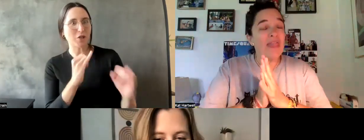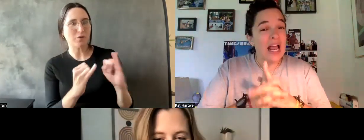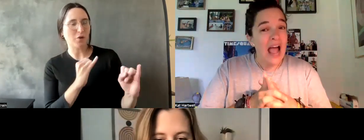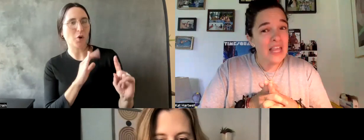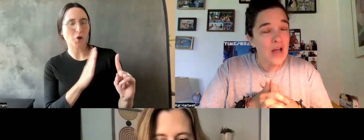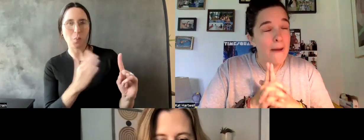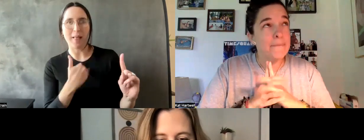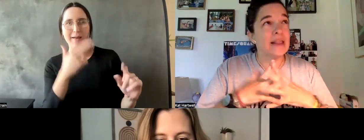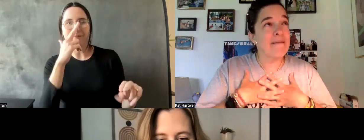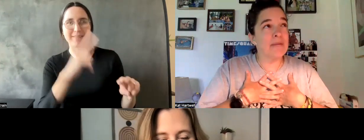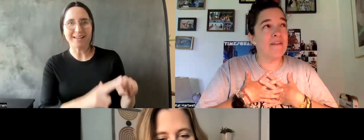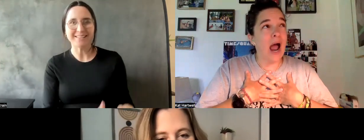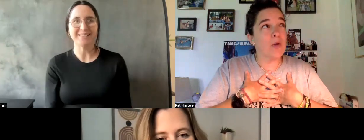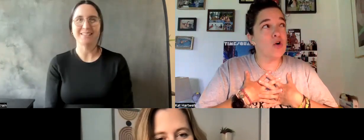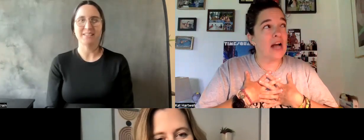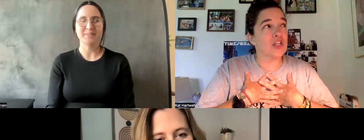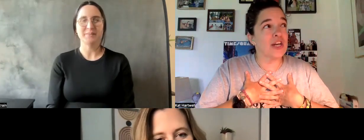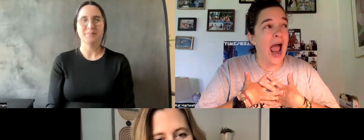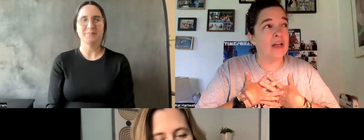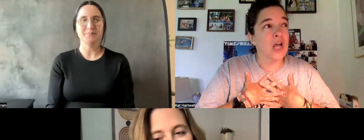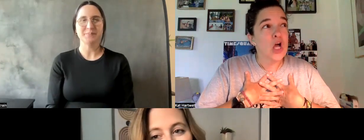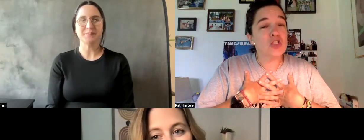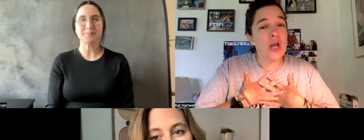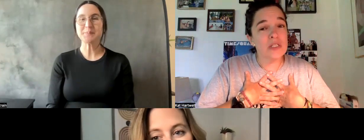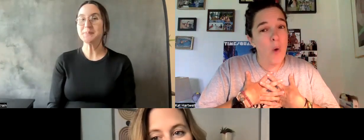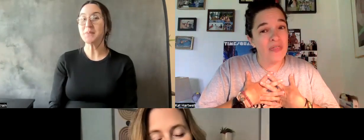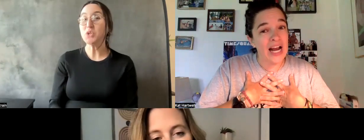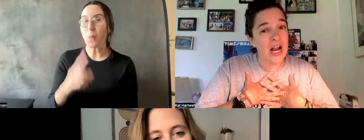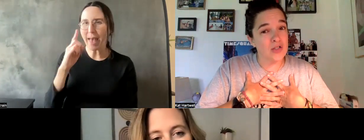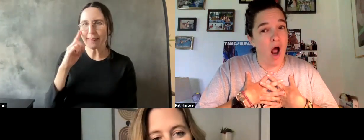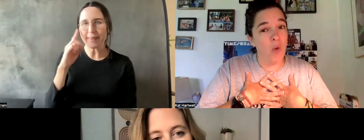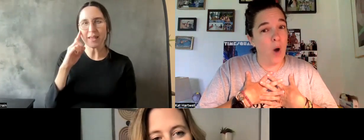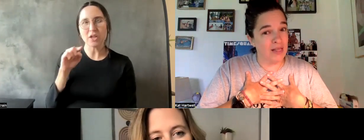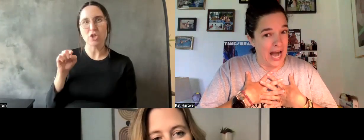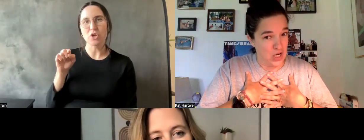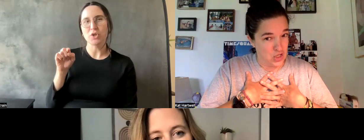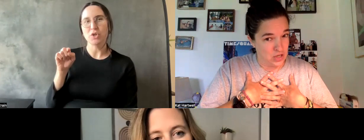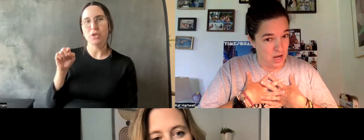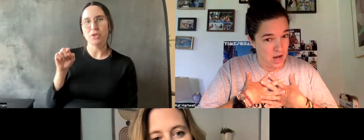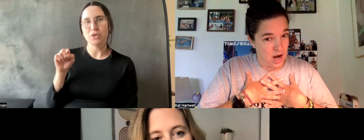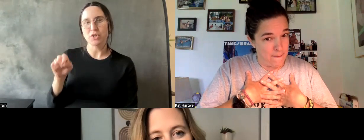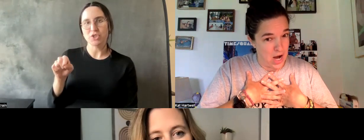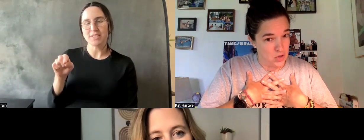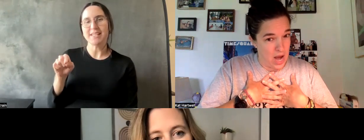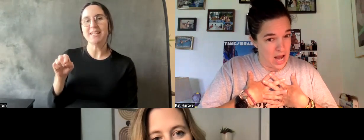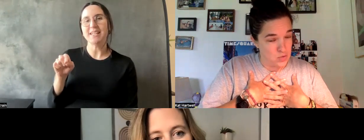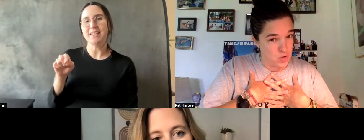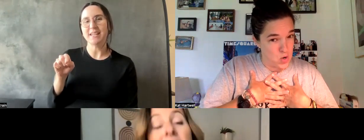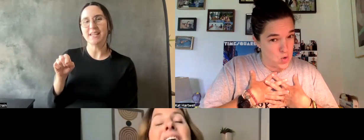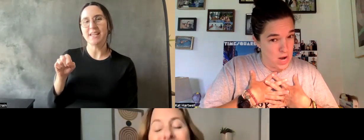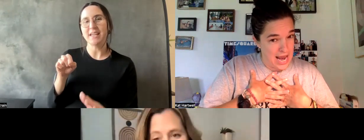So I believe me if I'm correct or not. She was the one that killed all the one-liners compared